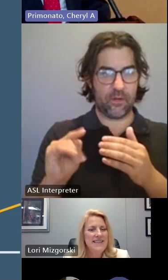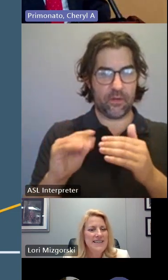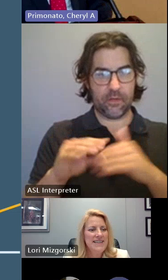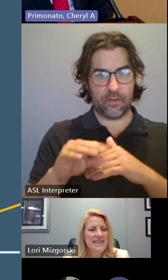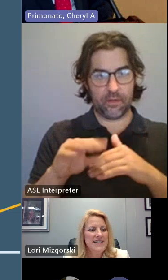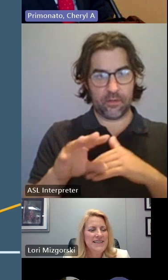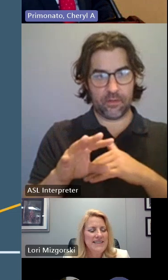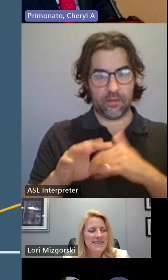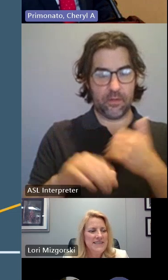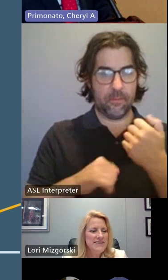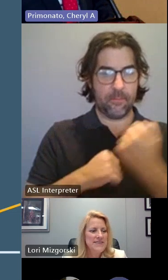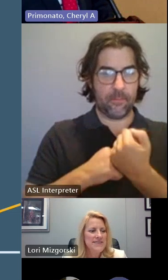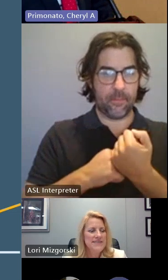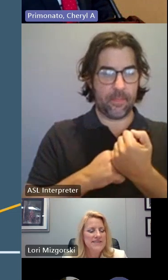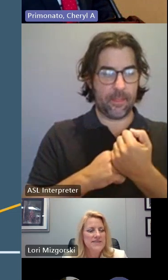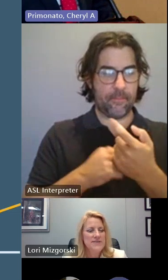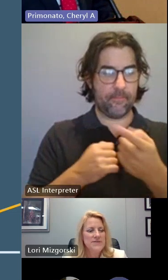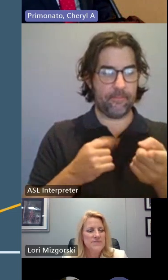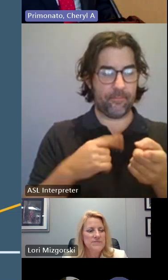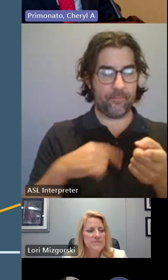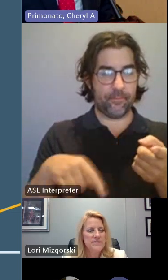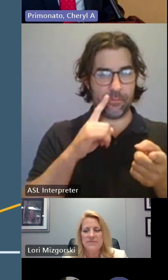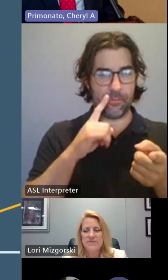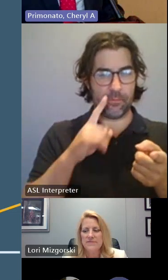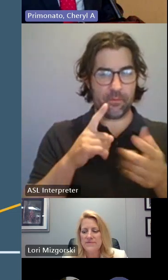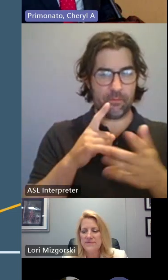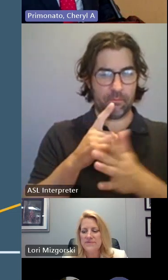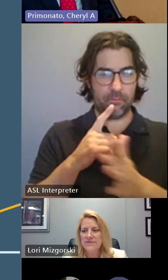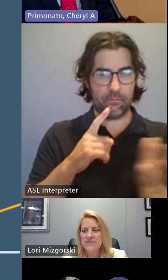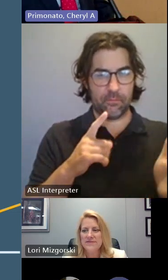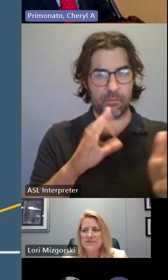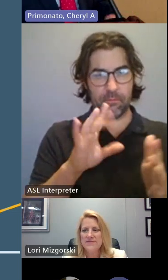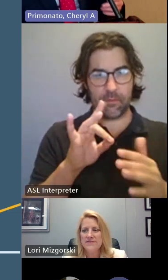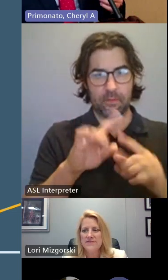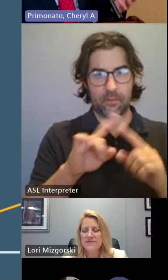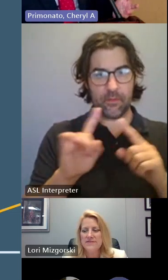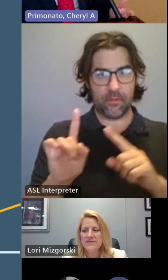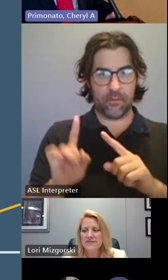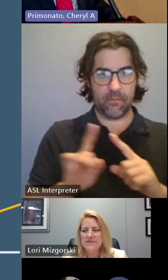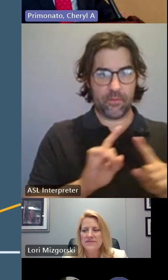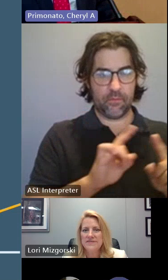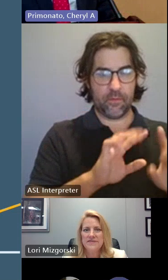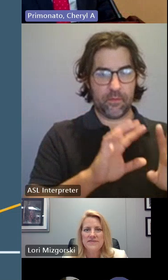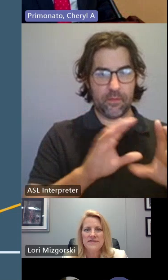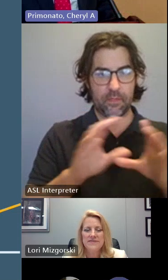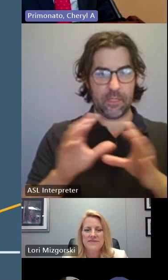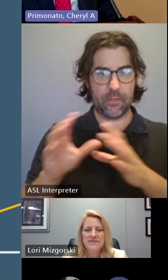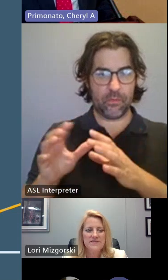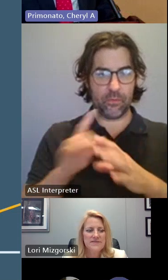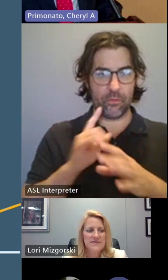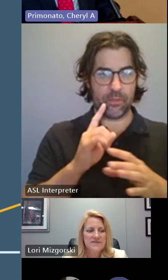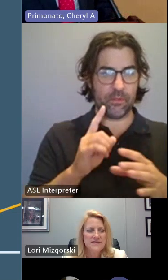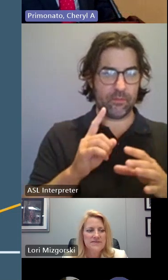and support services. And they actually span about 8 different categories, ranging from